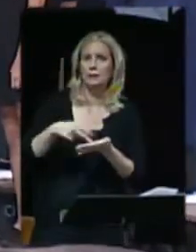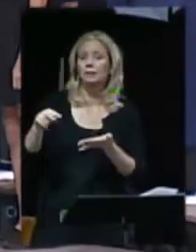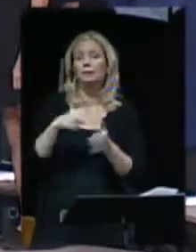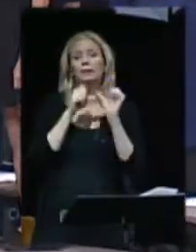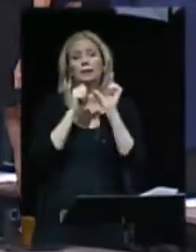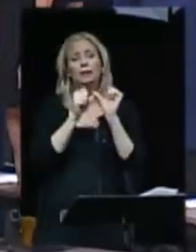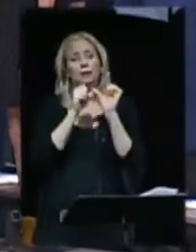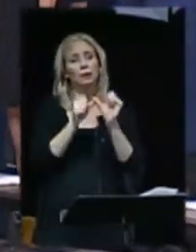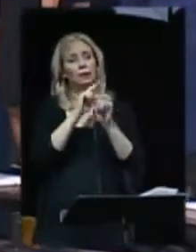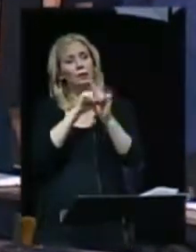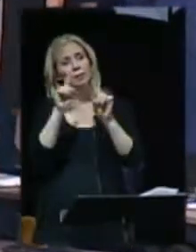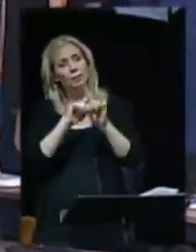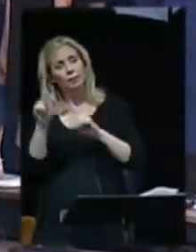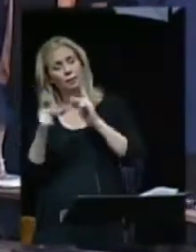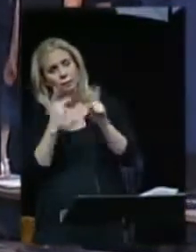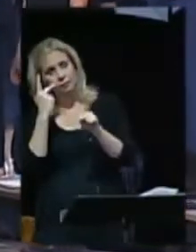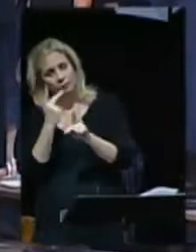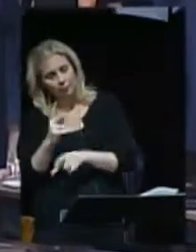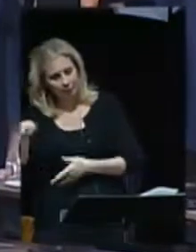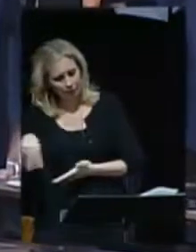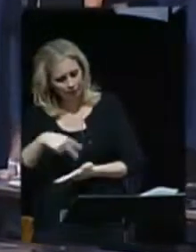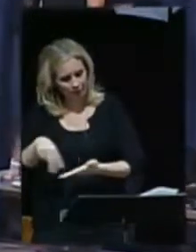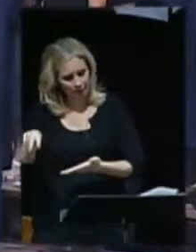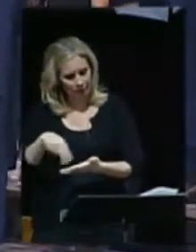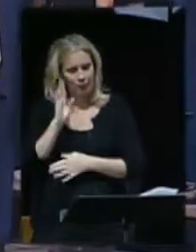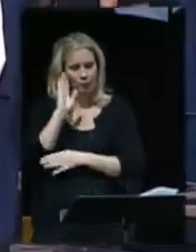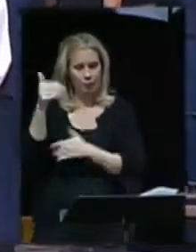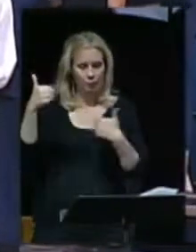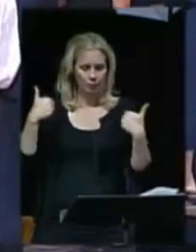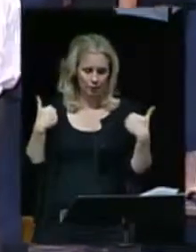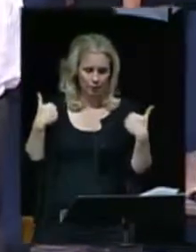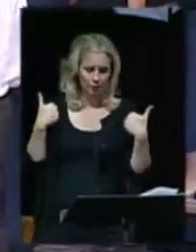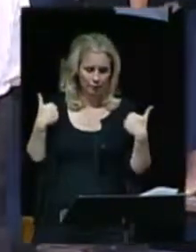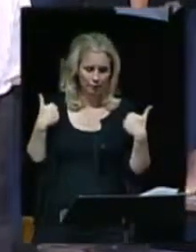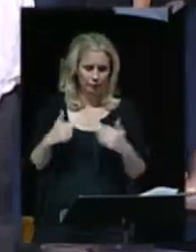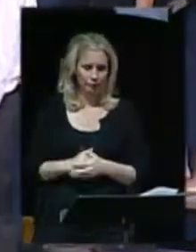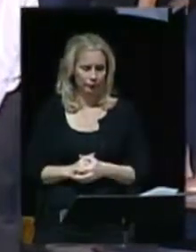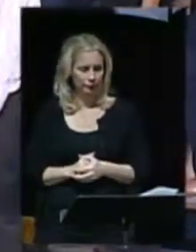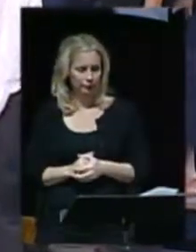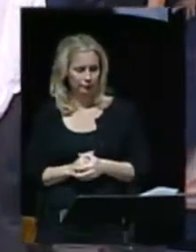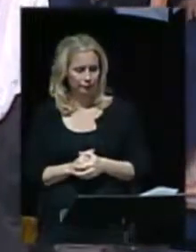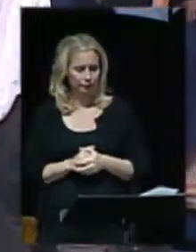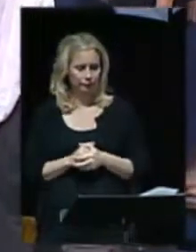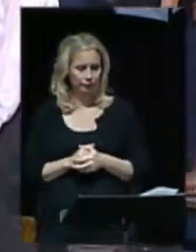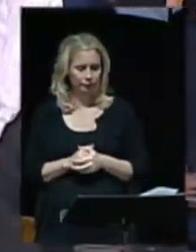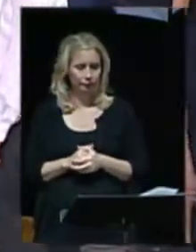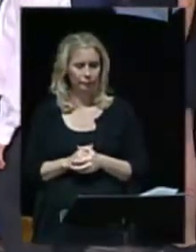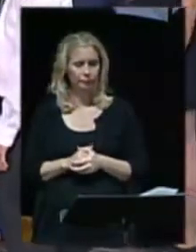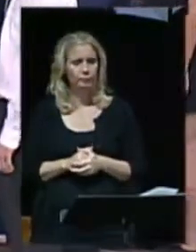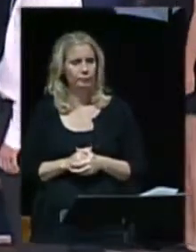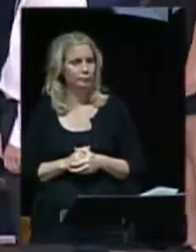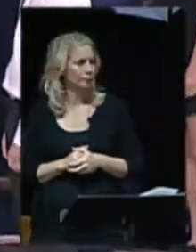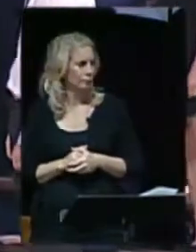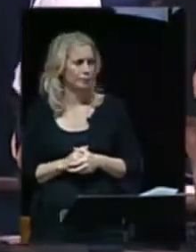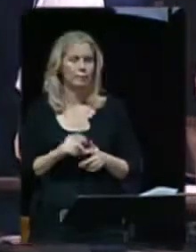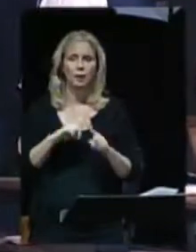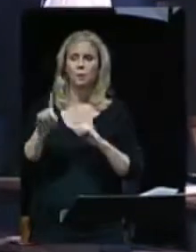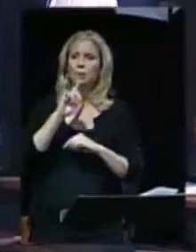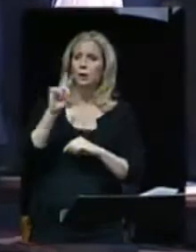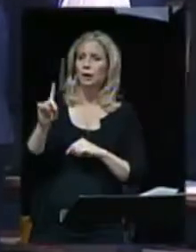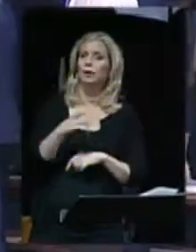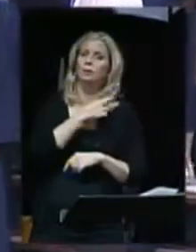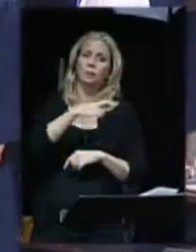wildest of dances, the reckless delight. Once more, gondolieri, both